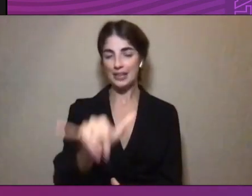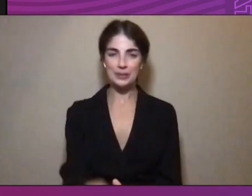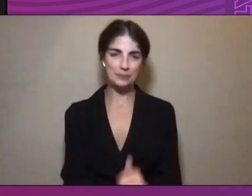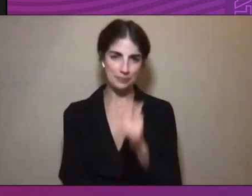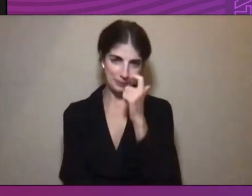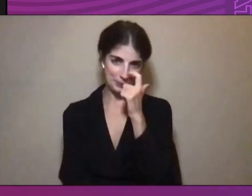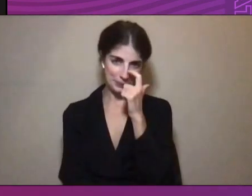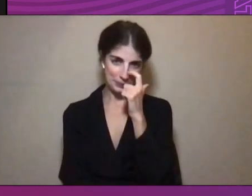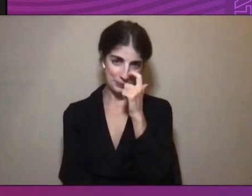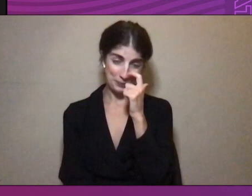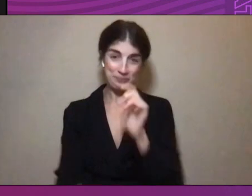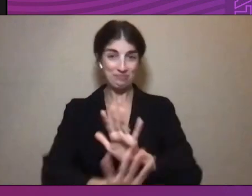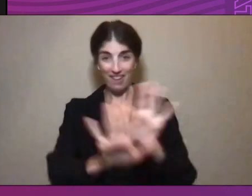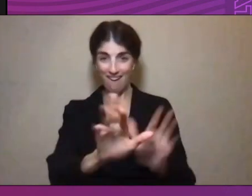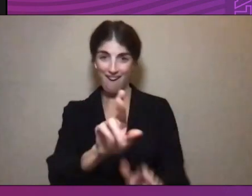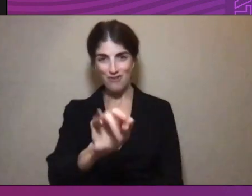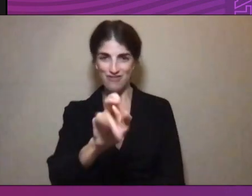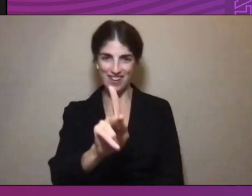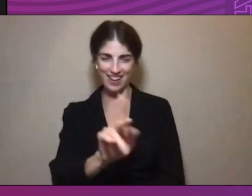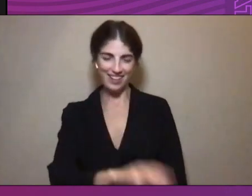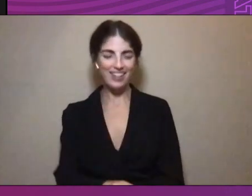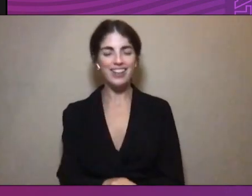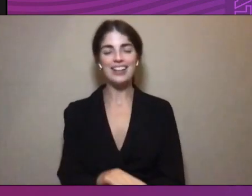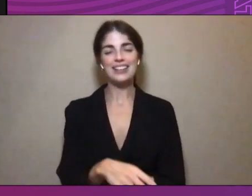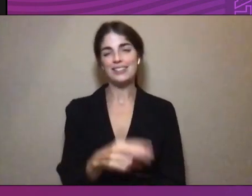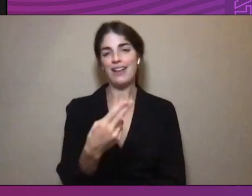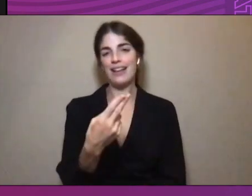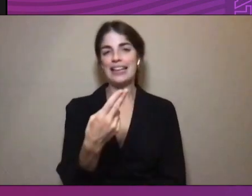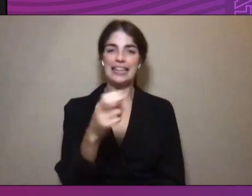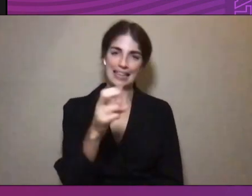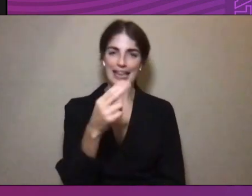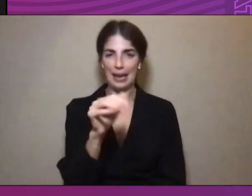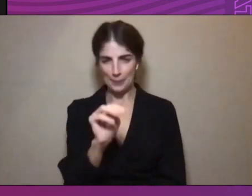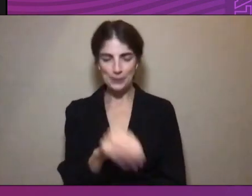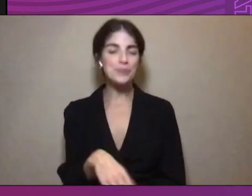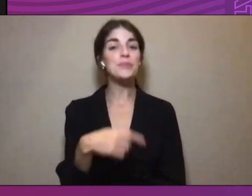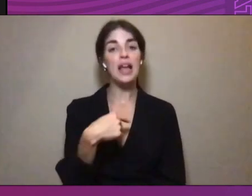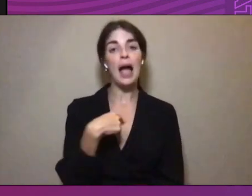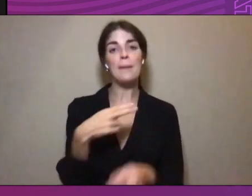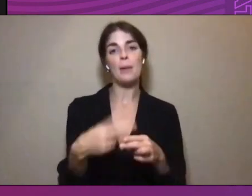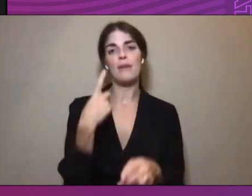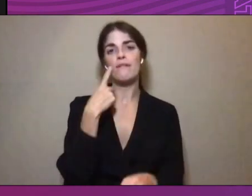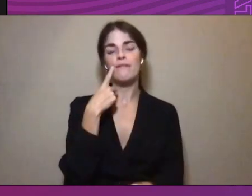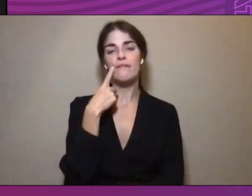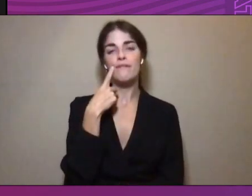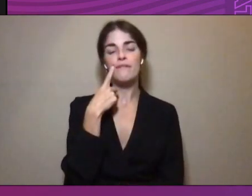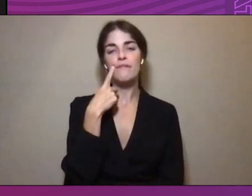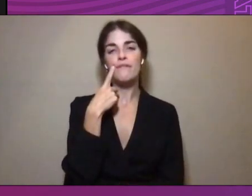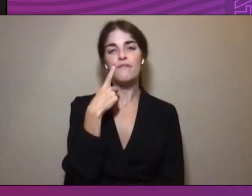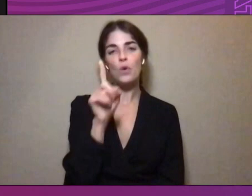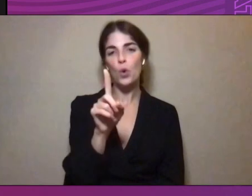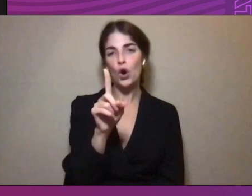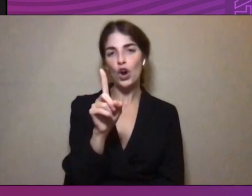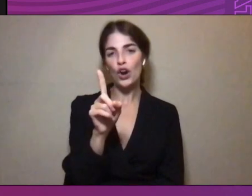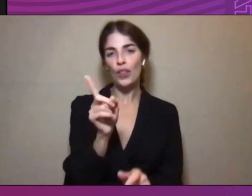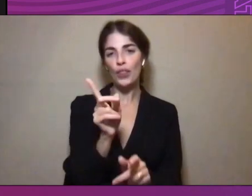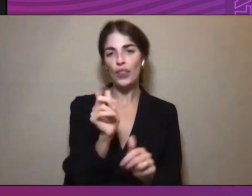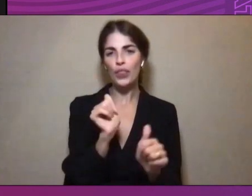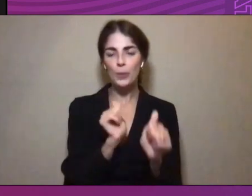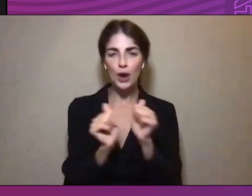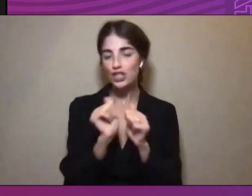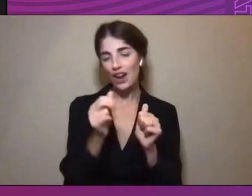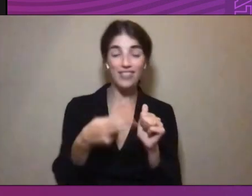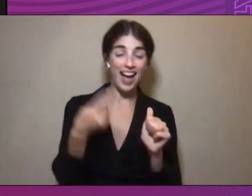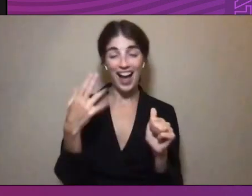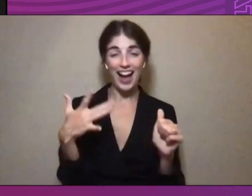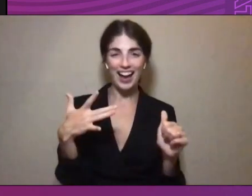Rick Hammerly here. Pronouns he, him, his. I am nominated for Factory 449's production of that high-energy comedy, Agnes